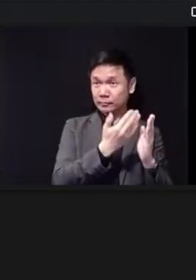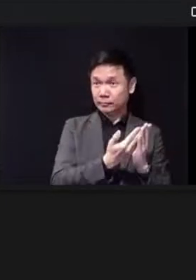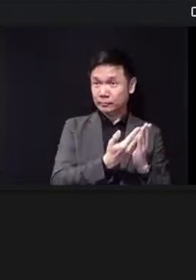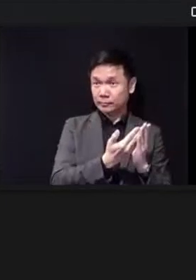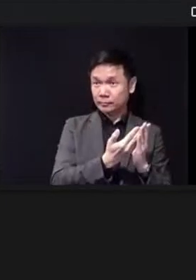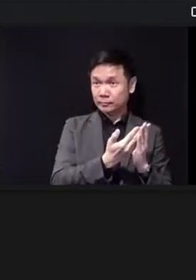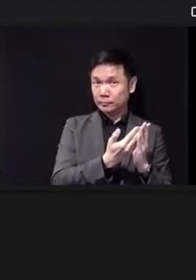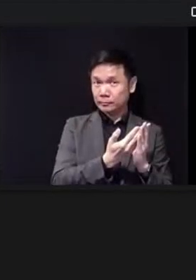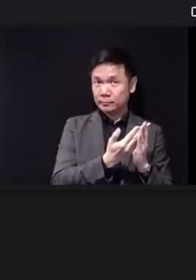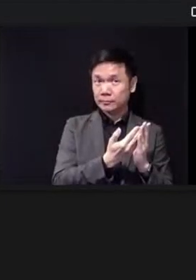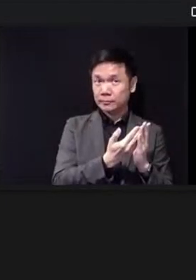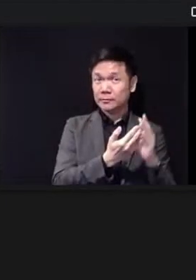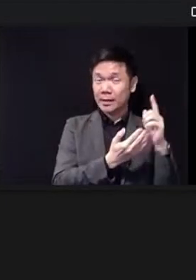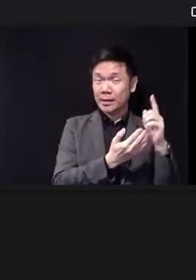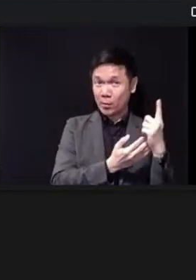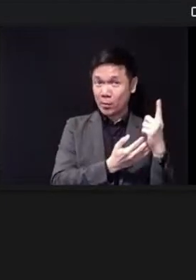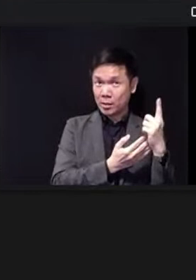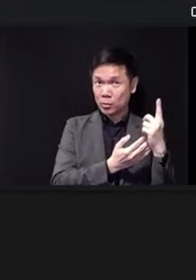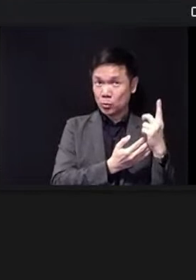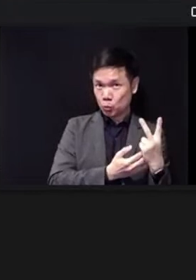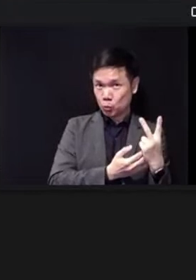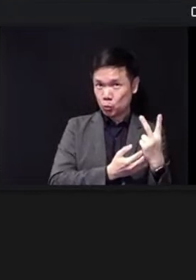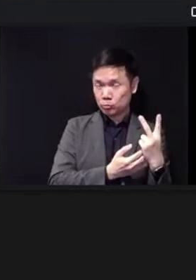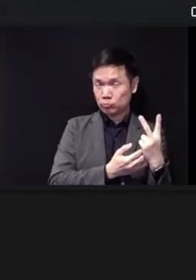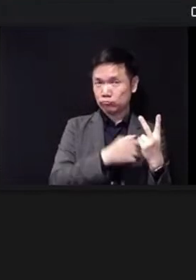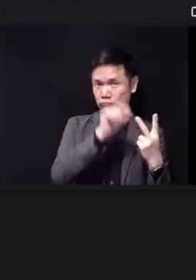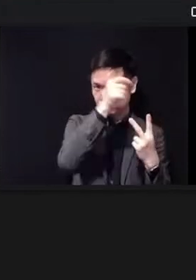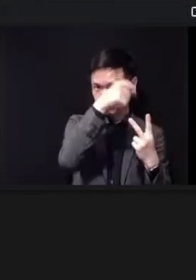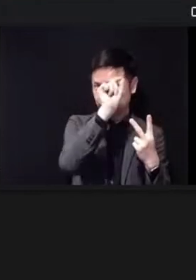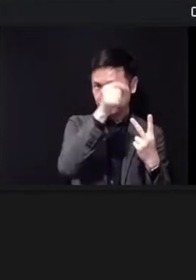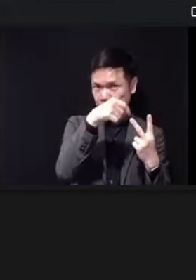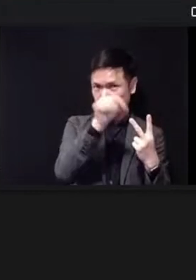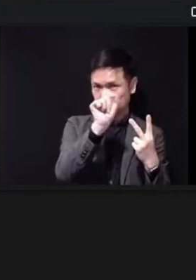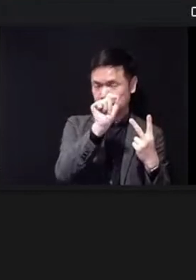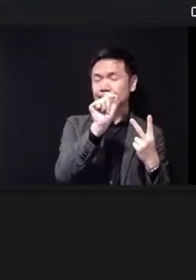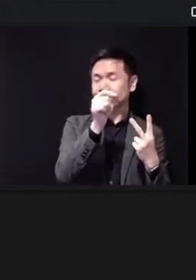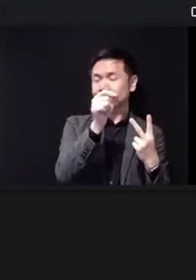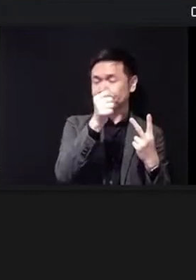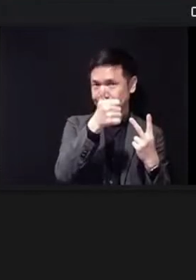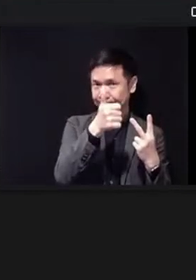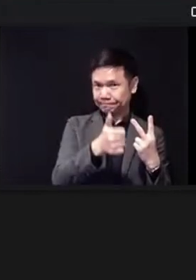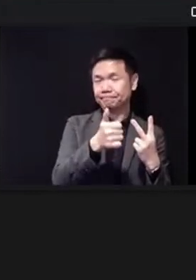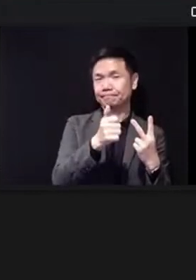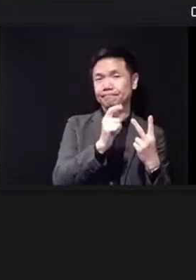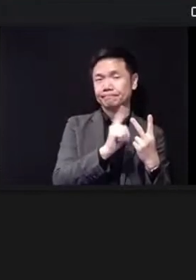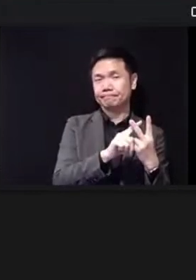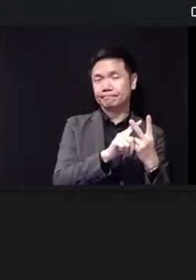recommendation 1 and recommendation 2. But